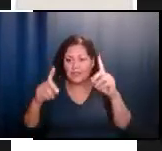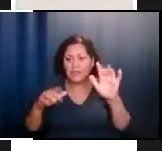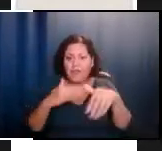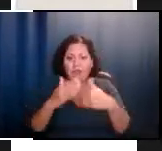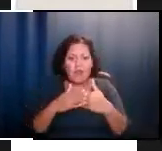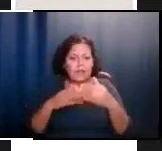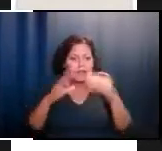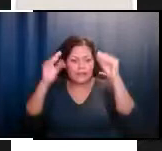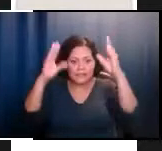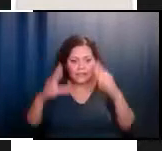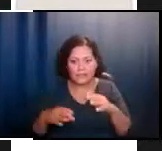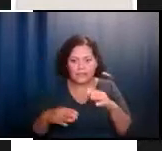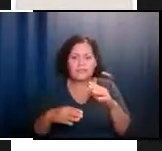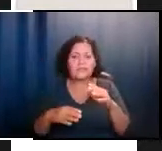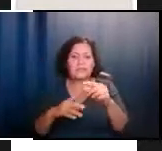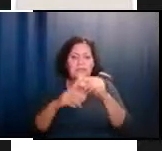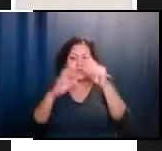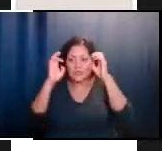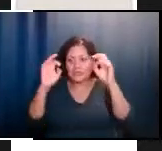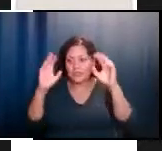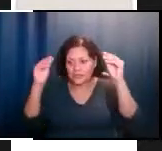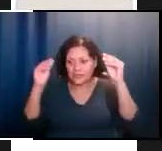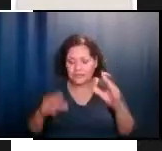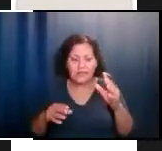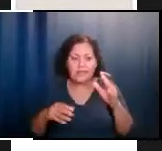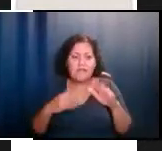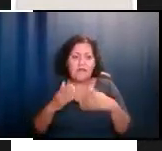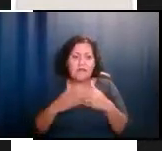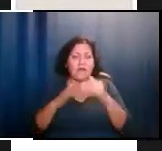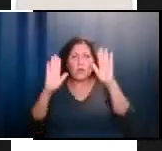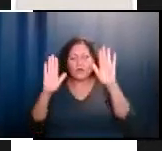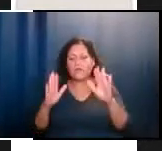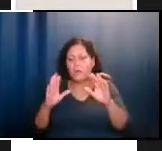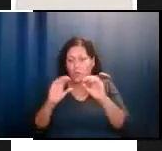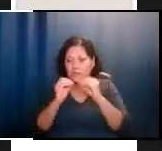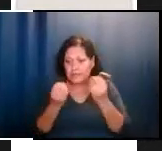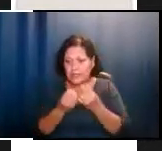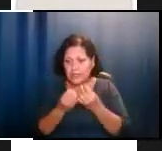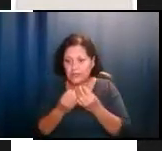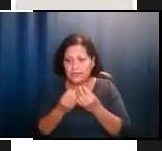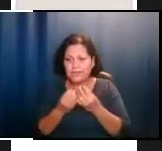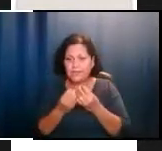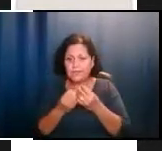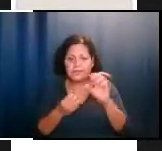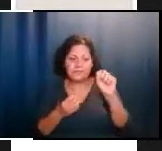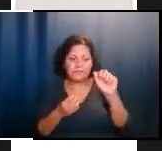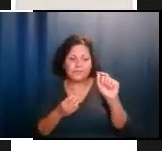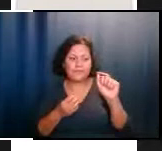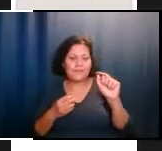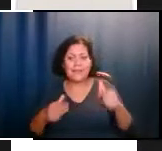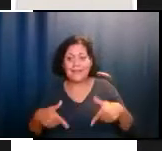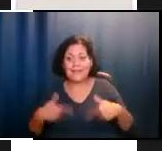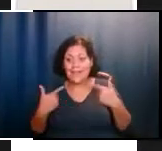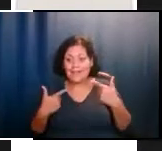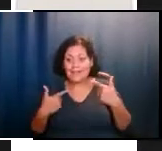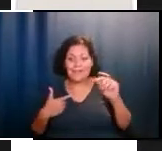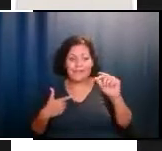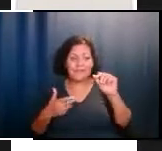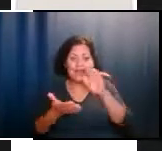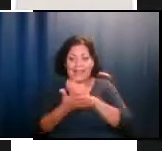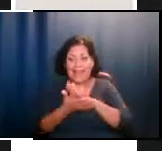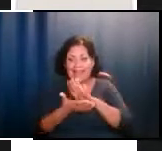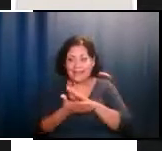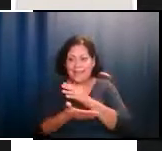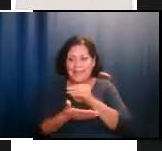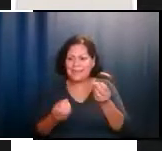education departments, all the wonderful organizations, SA Life Academy, many others who